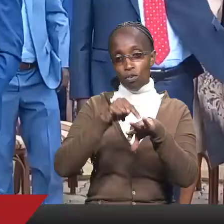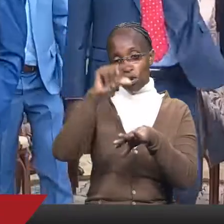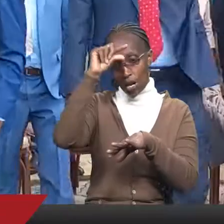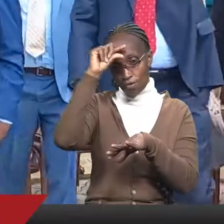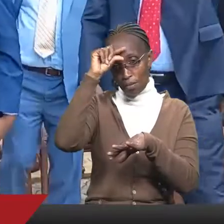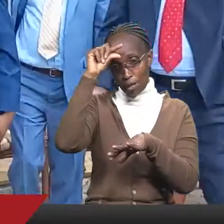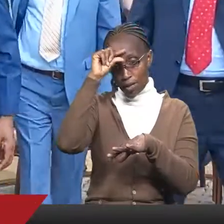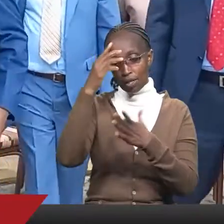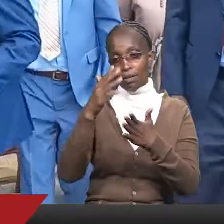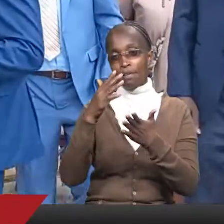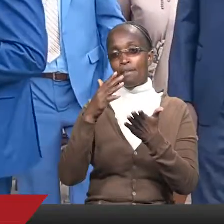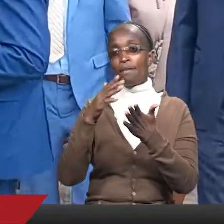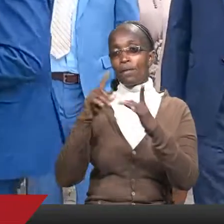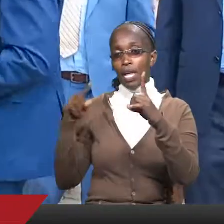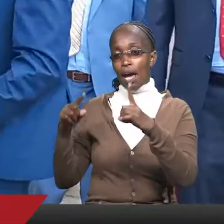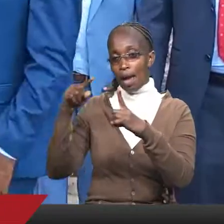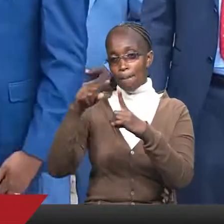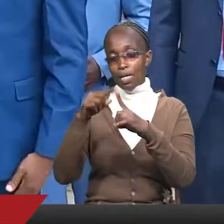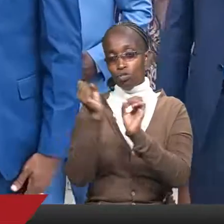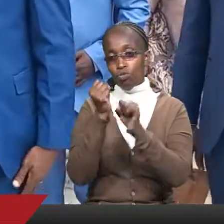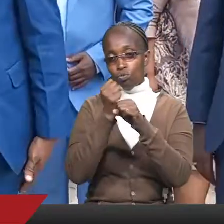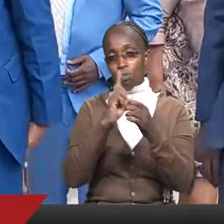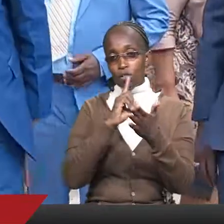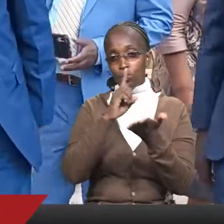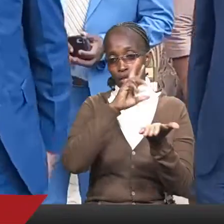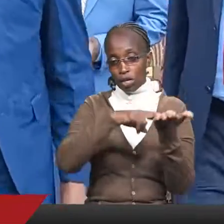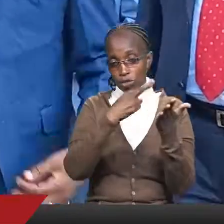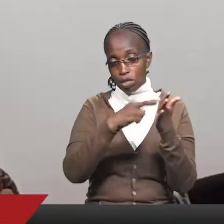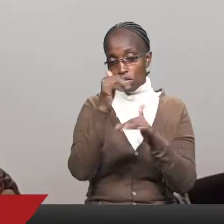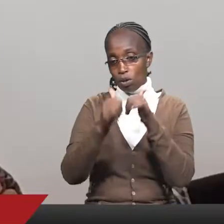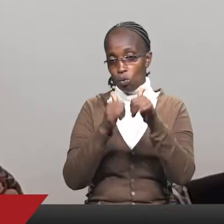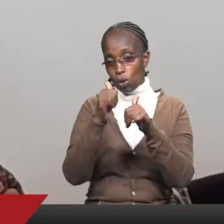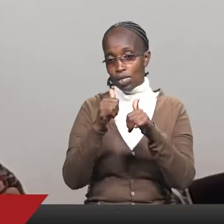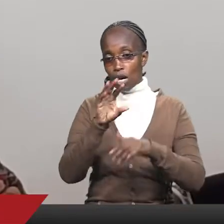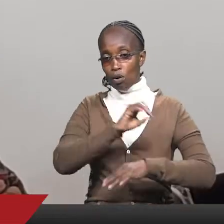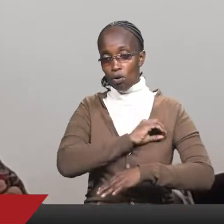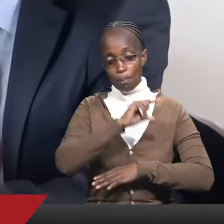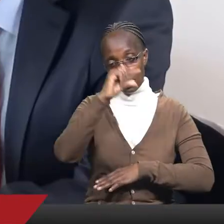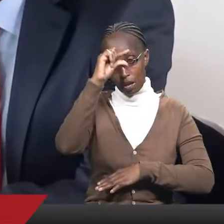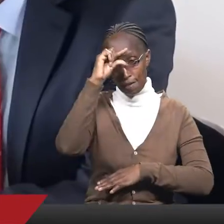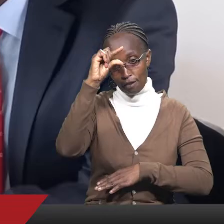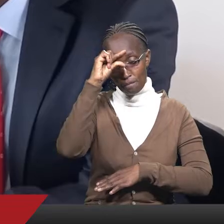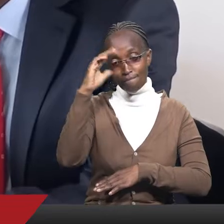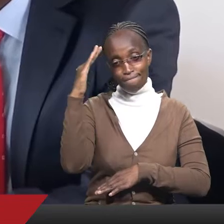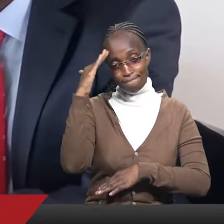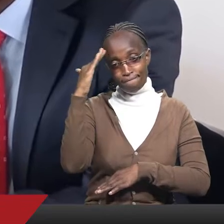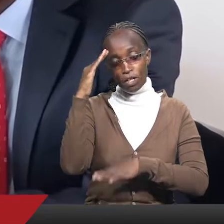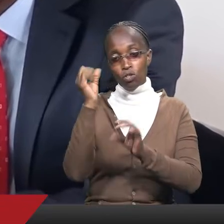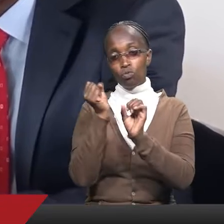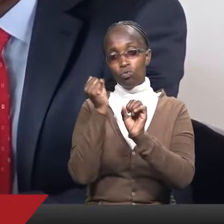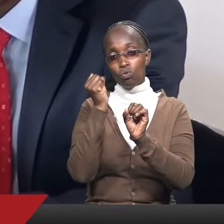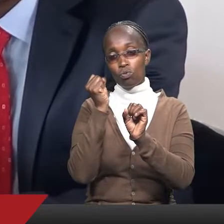Kamati ya kiufundi kuhusu mahusiano ya serikali inalenga kuhakikisha rasilimali zinazomilikiwa na serikali